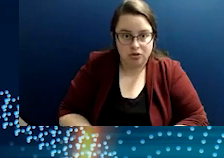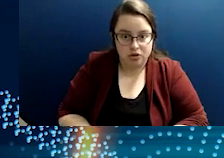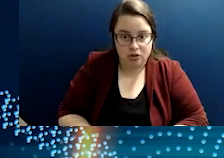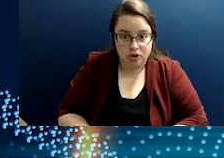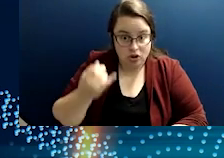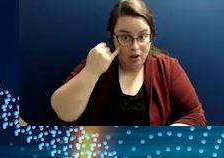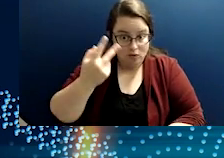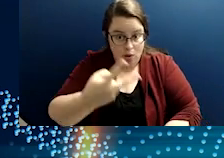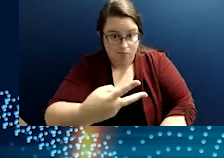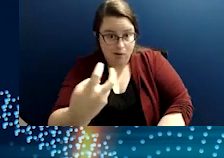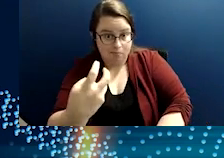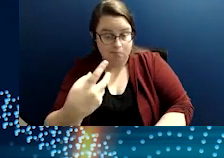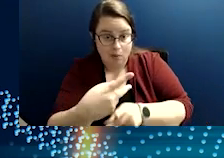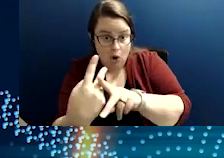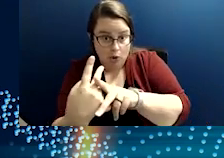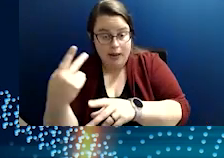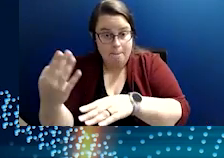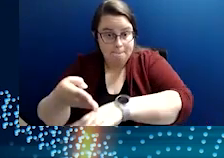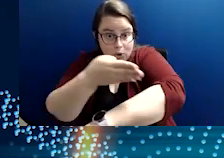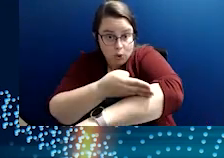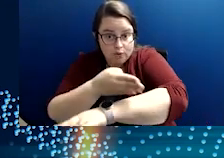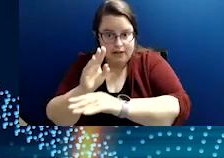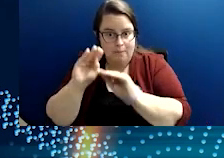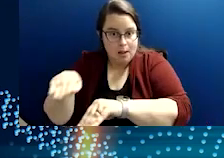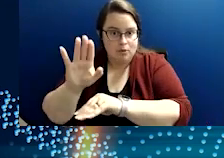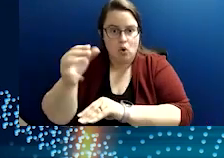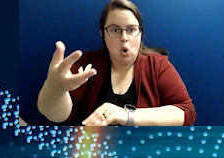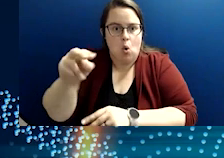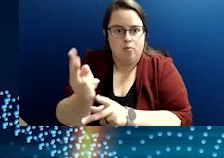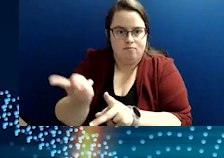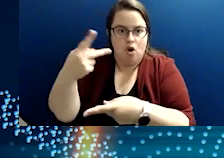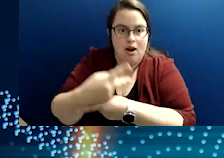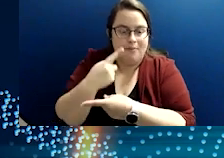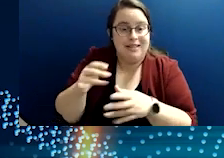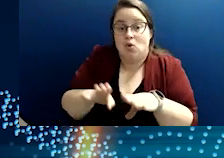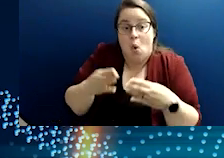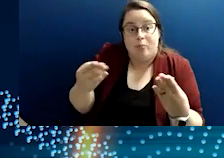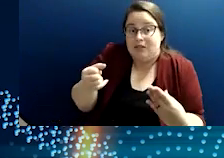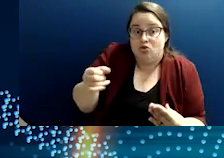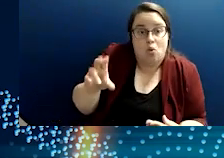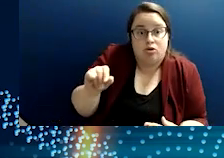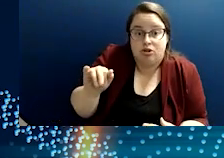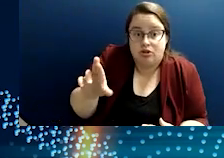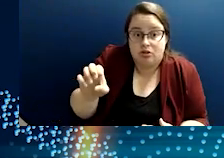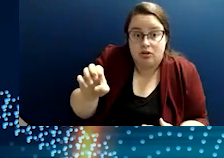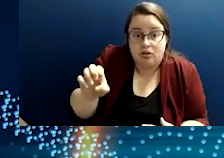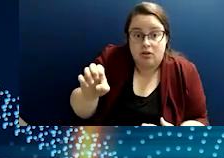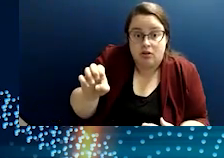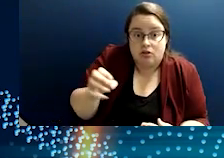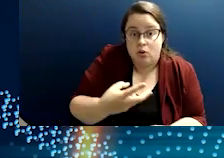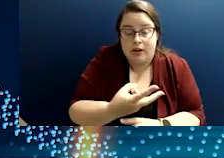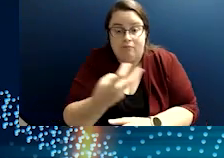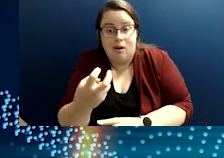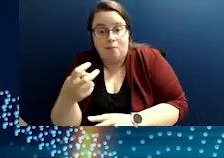that language and improve it or add it into their own products to create and generate that